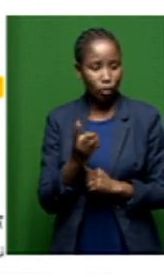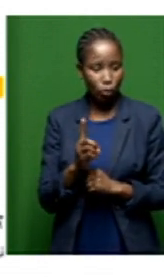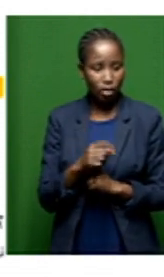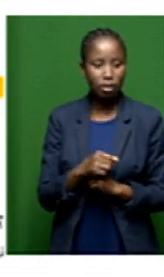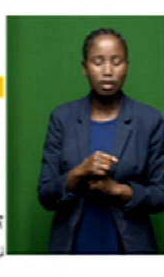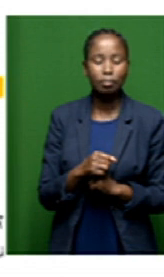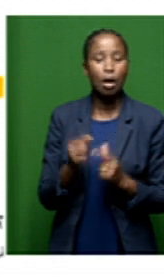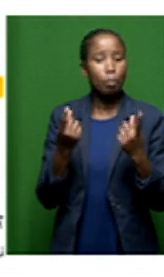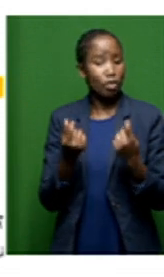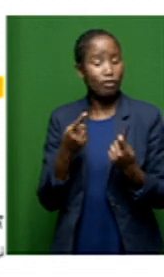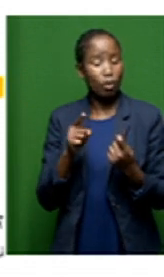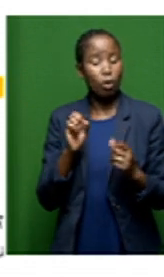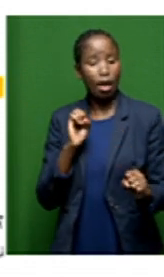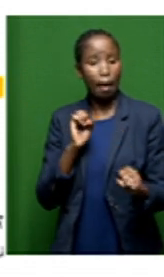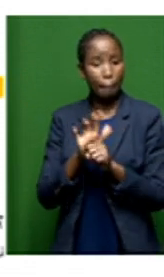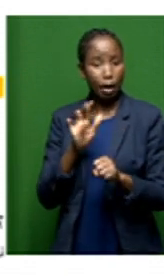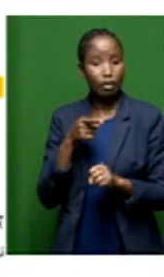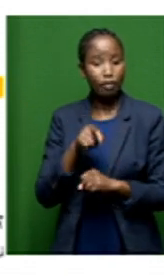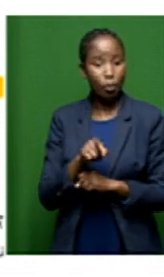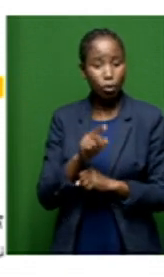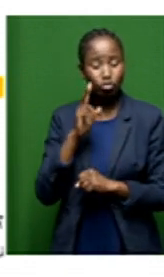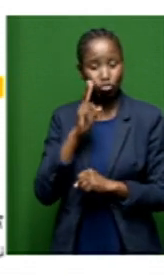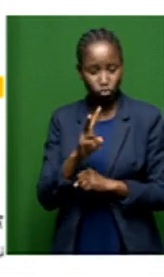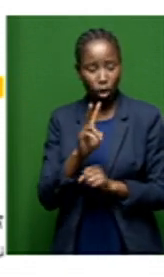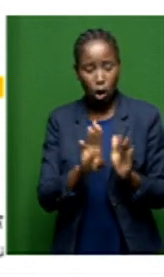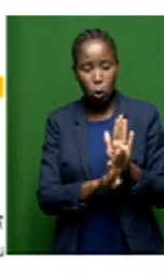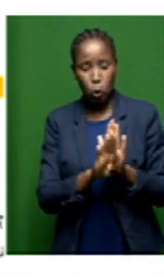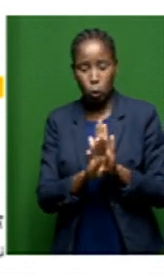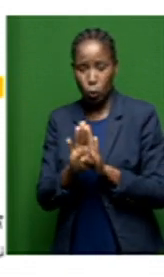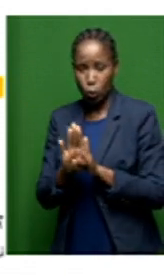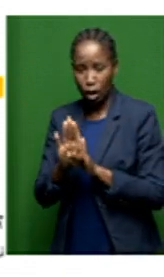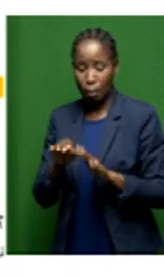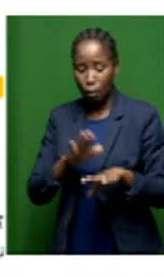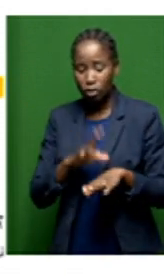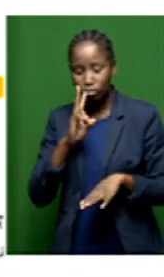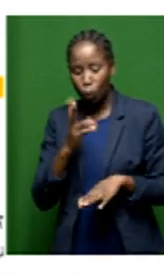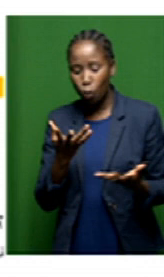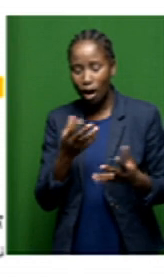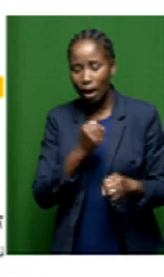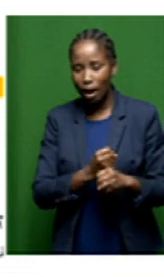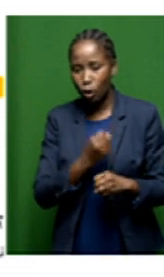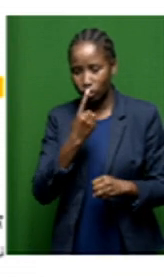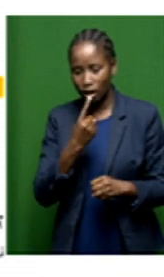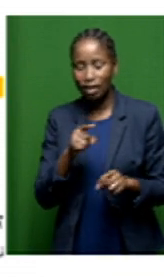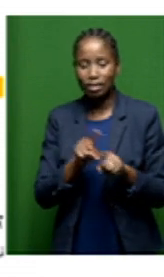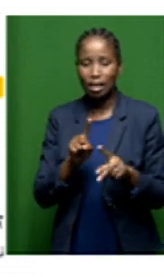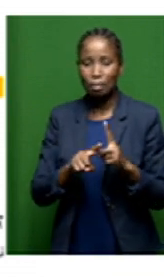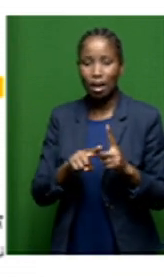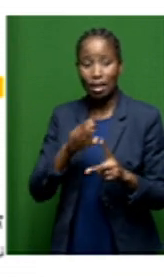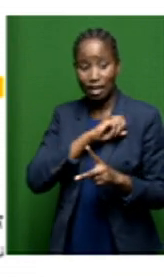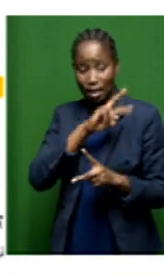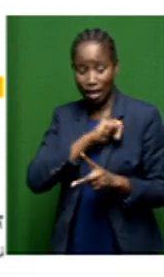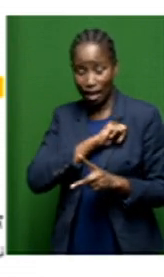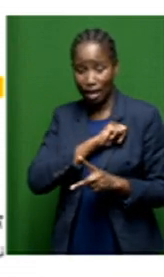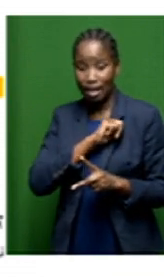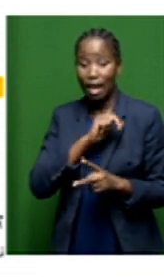in on the riots that we saw in particular Gauteng and KZN, those now are probably also starting to